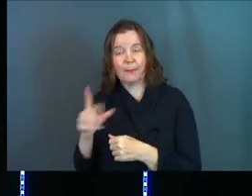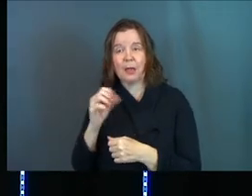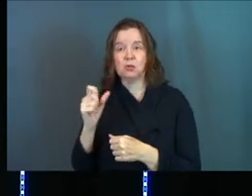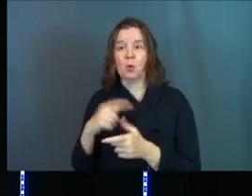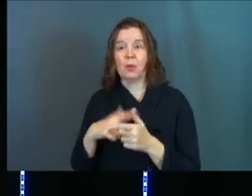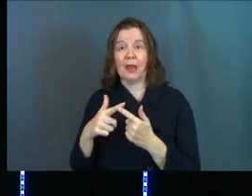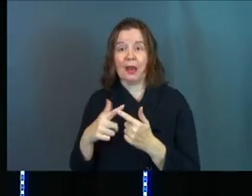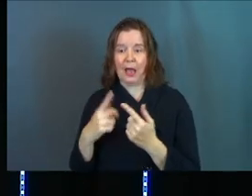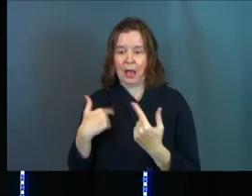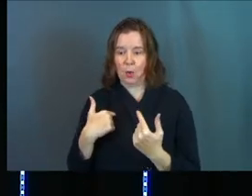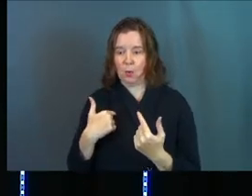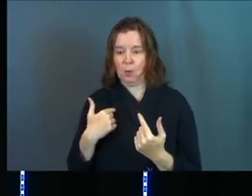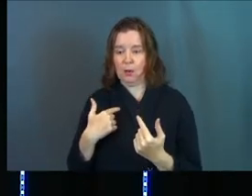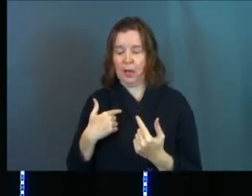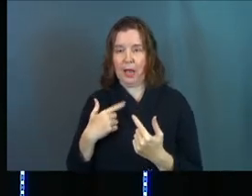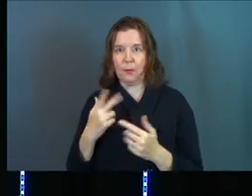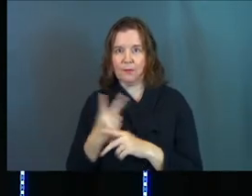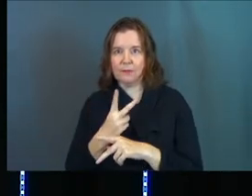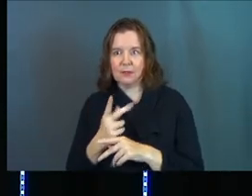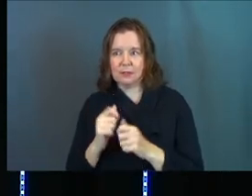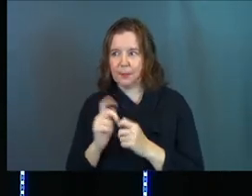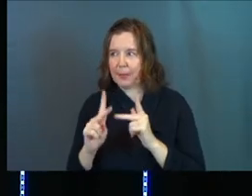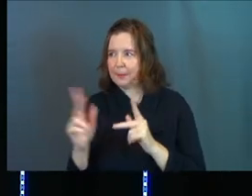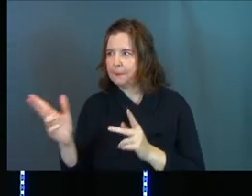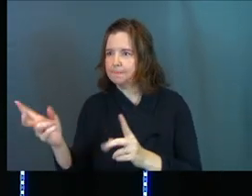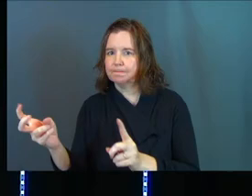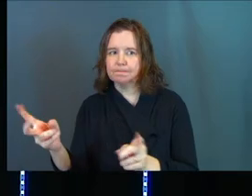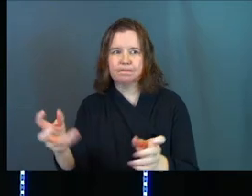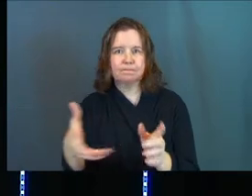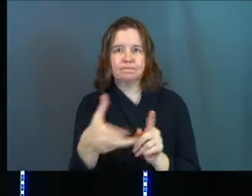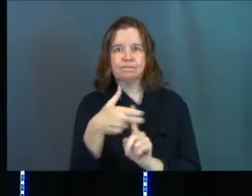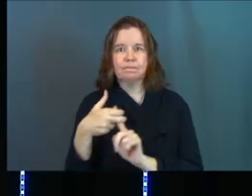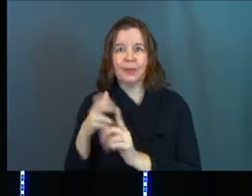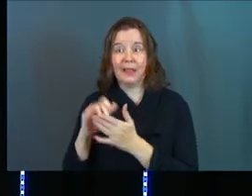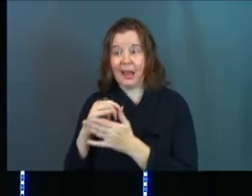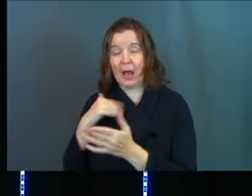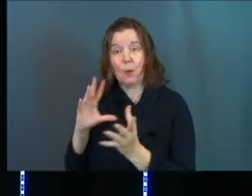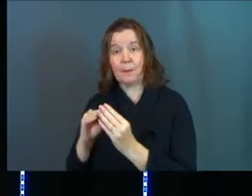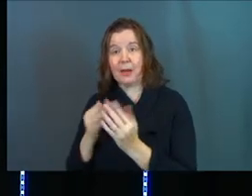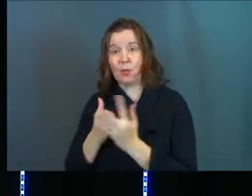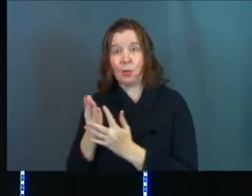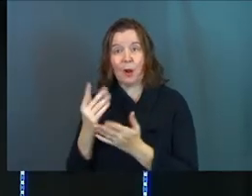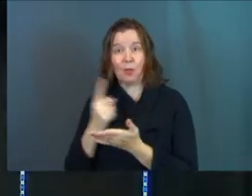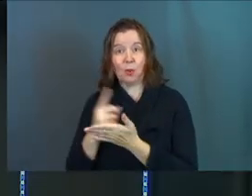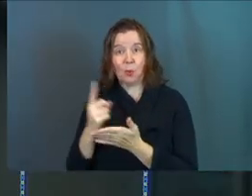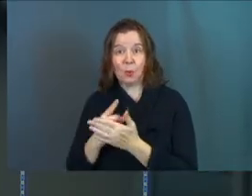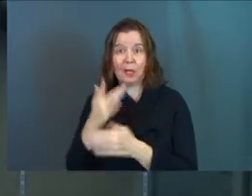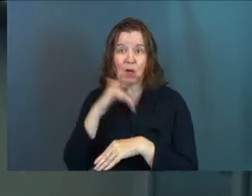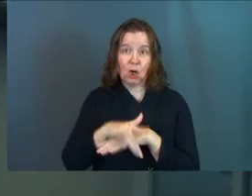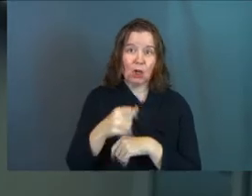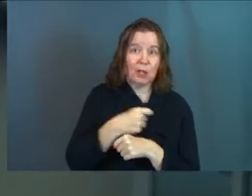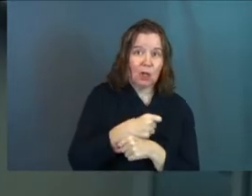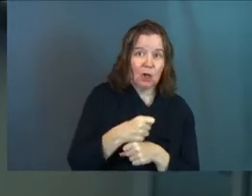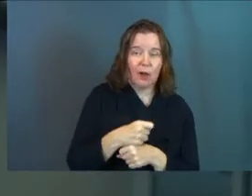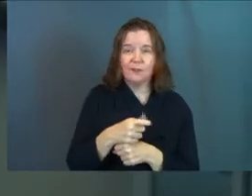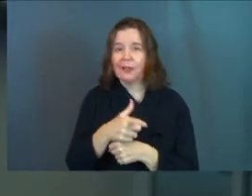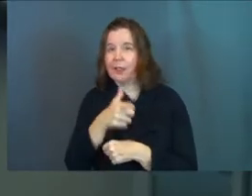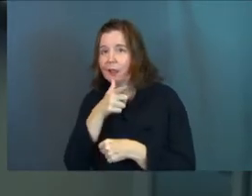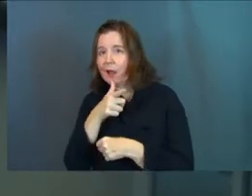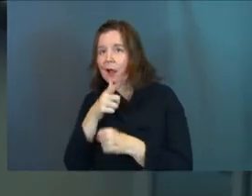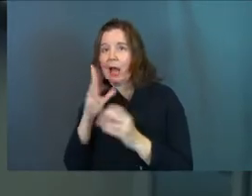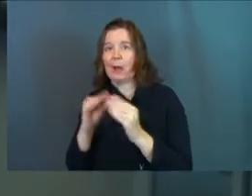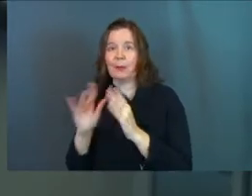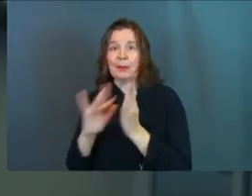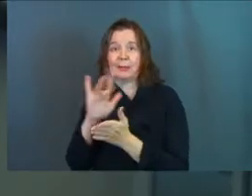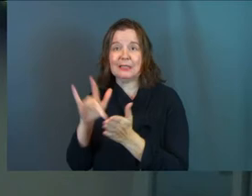him. And so then I would kind of like, I would fish for some of those people that needed that. And I would have meetings all throughout the week, early coffees, lunches. I would meet